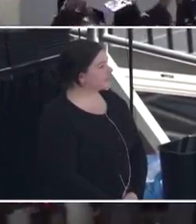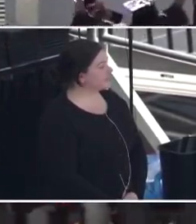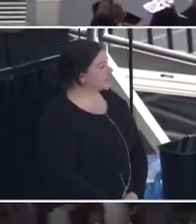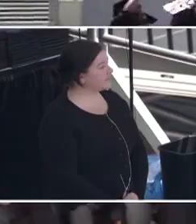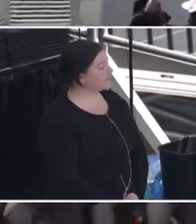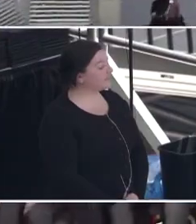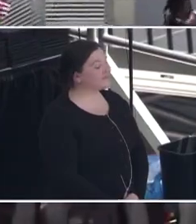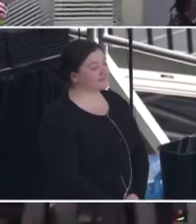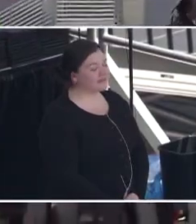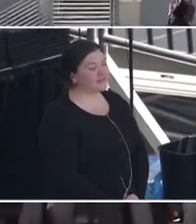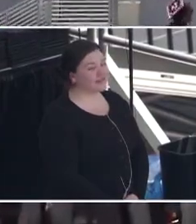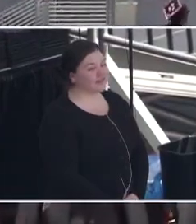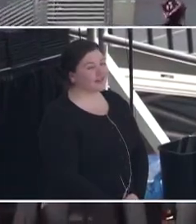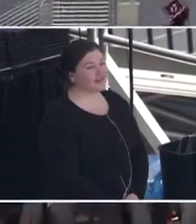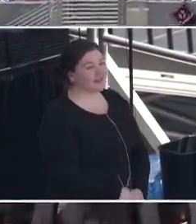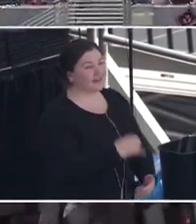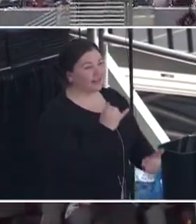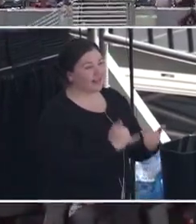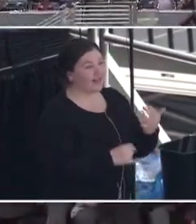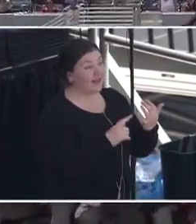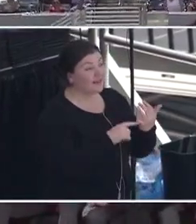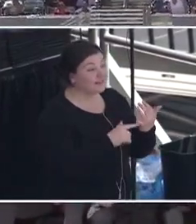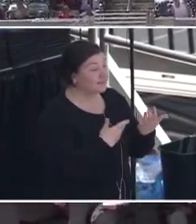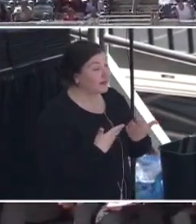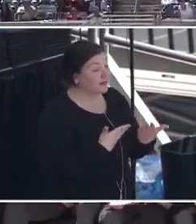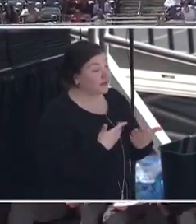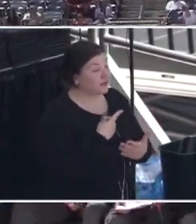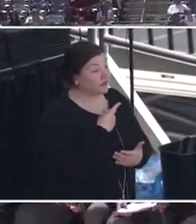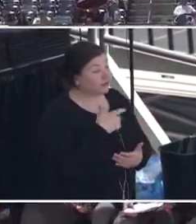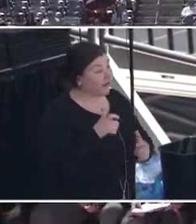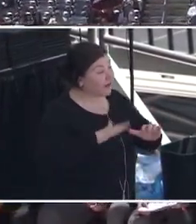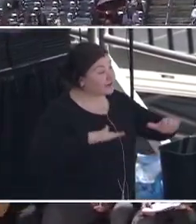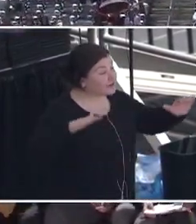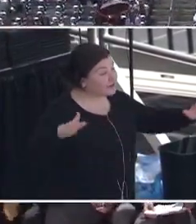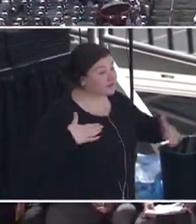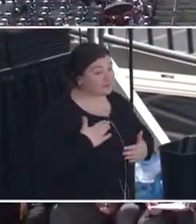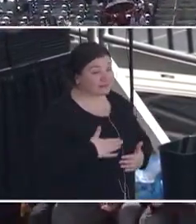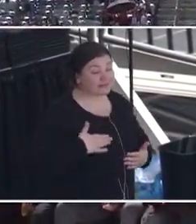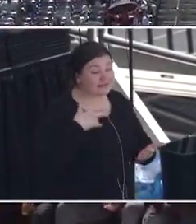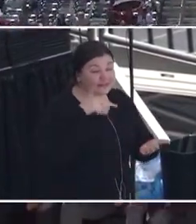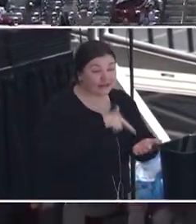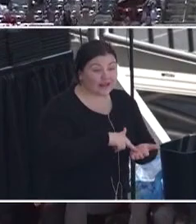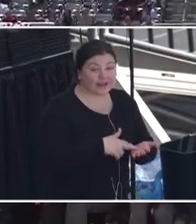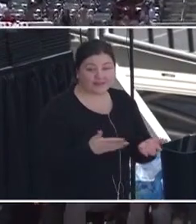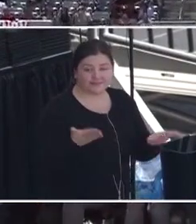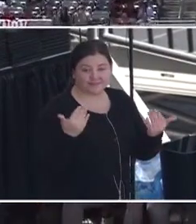And finally, any grandchildren, please rise.